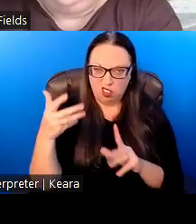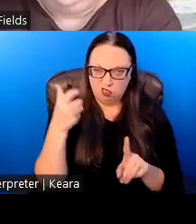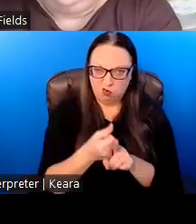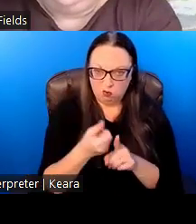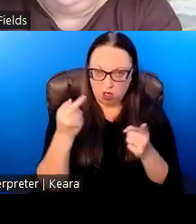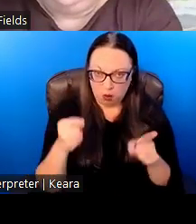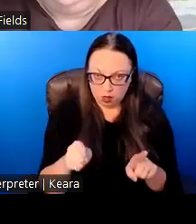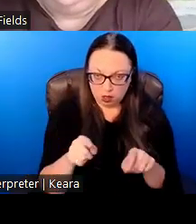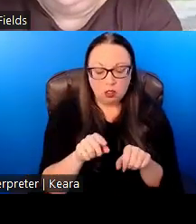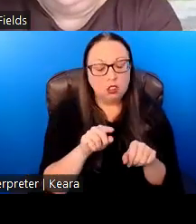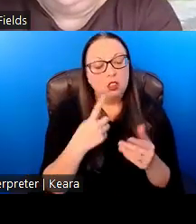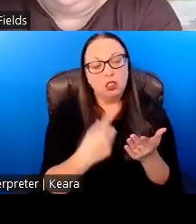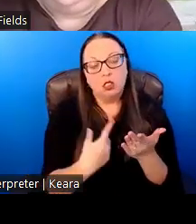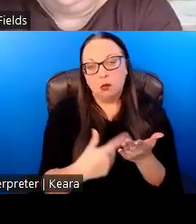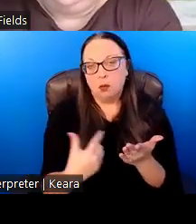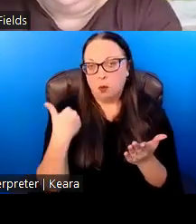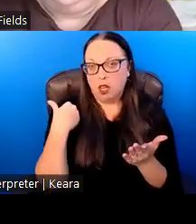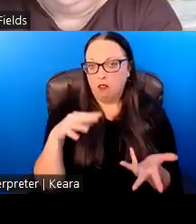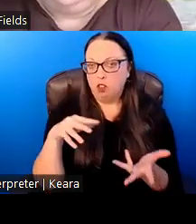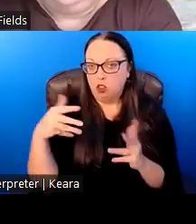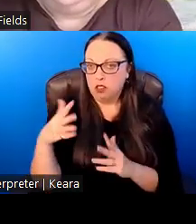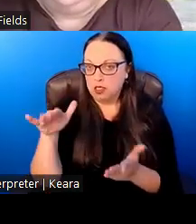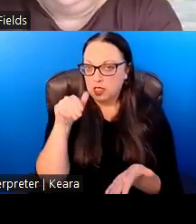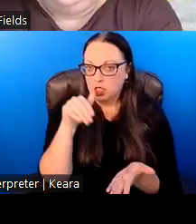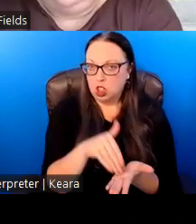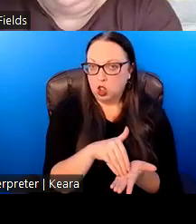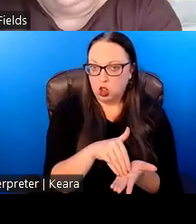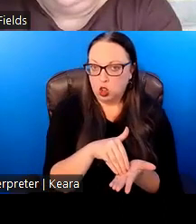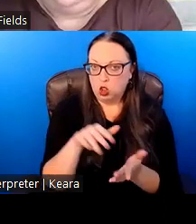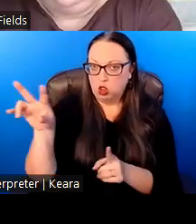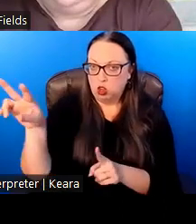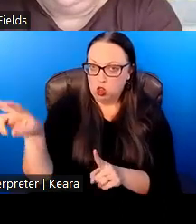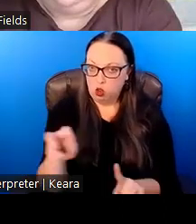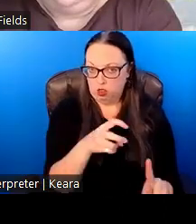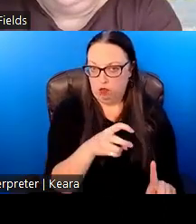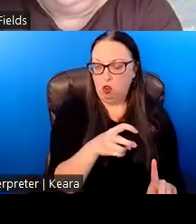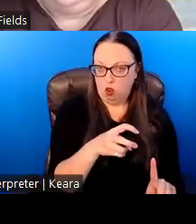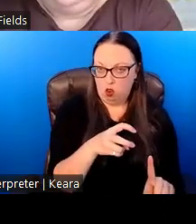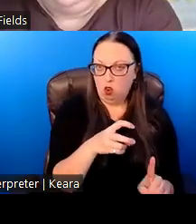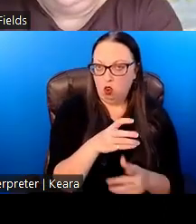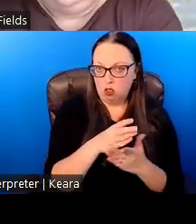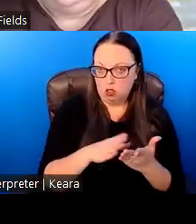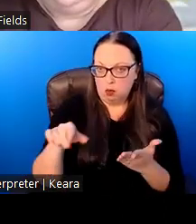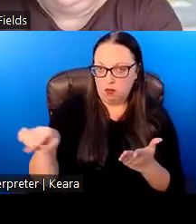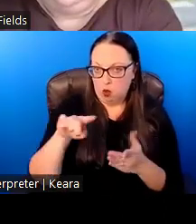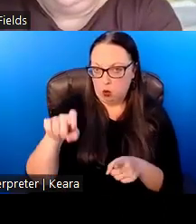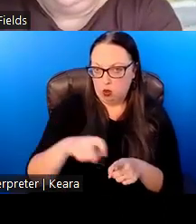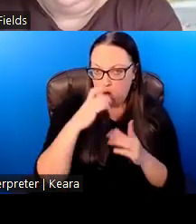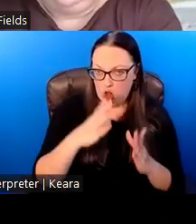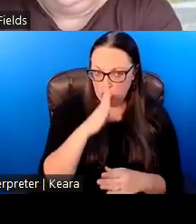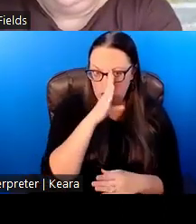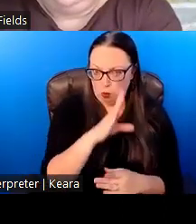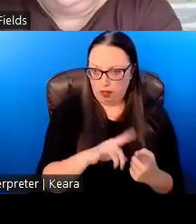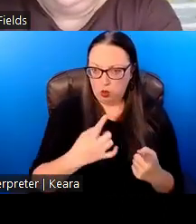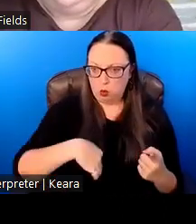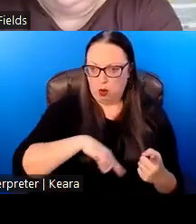the crisis centers transfer some of those callers directly to us